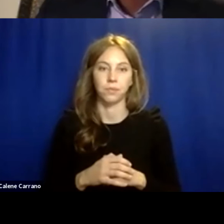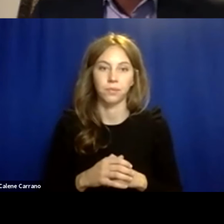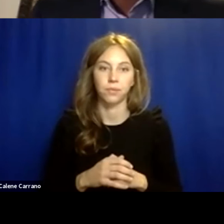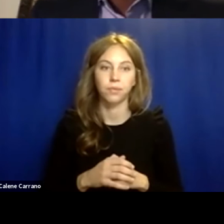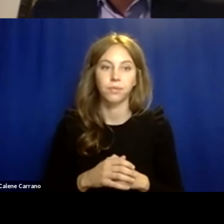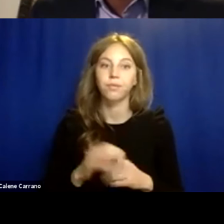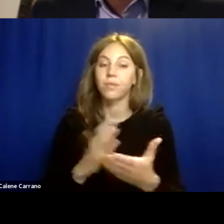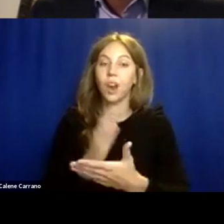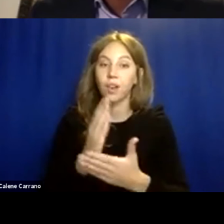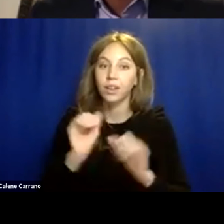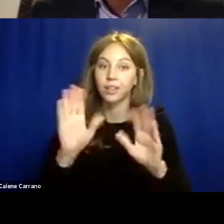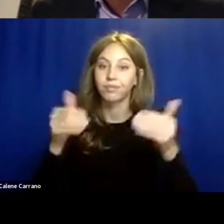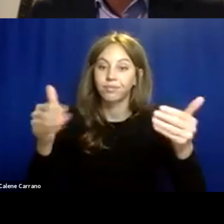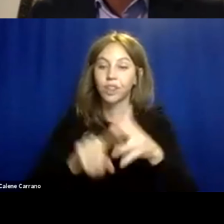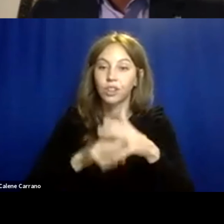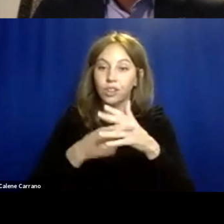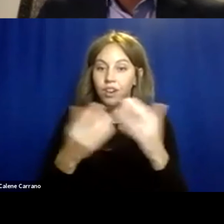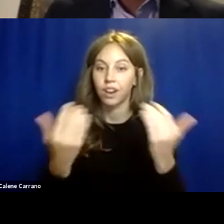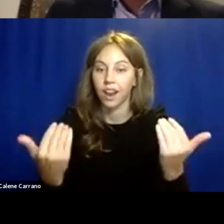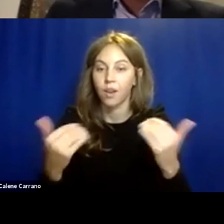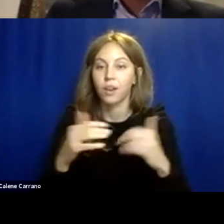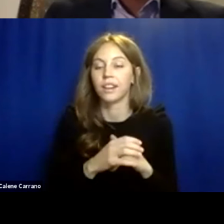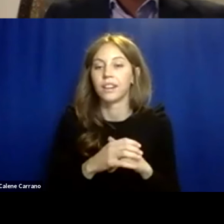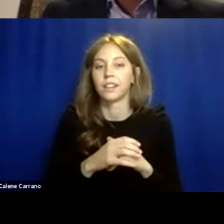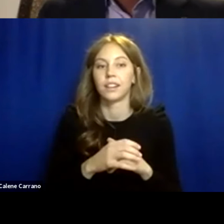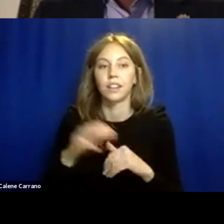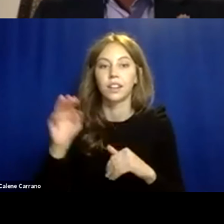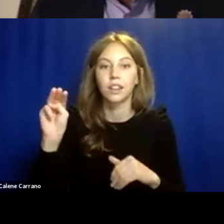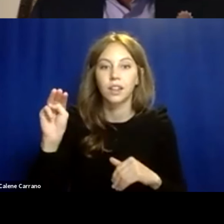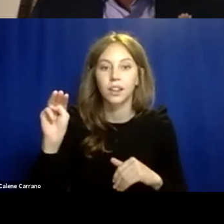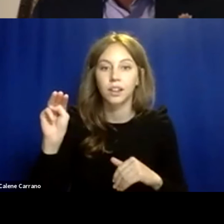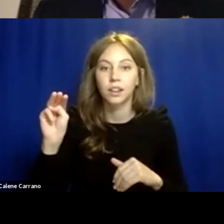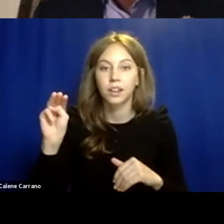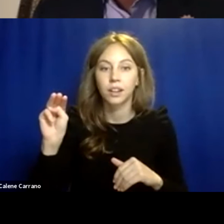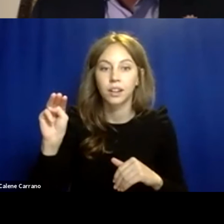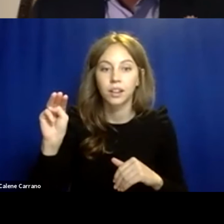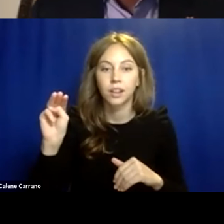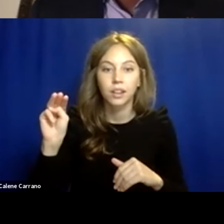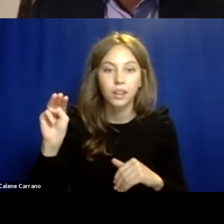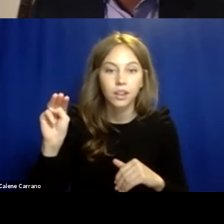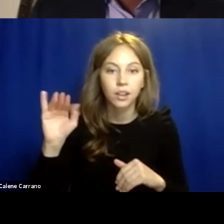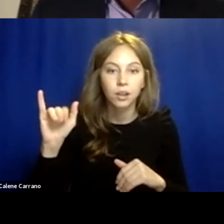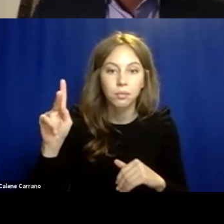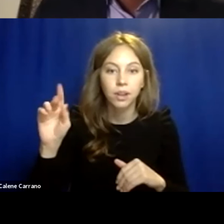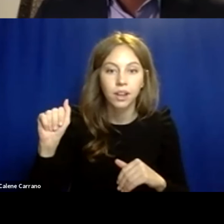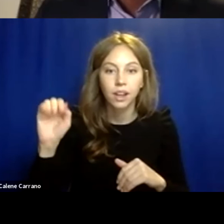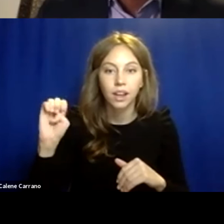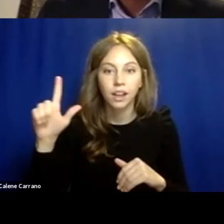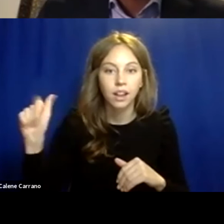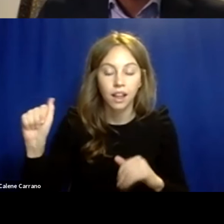Great, folks. I think we can go ahead and get started. Michaela, are you able to go ahead and share your screen for us?